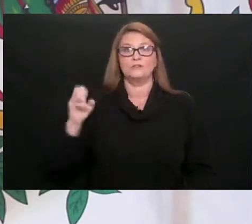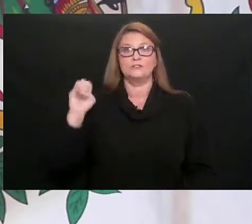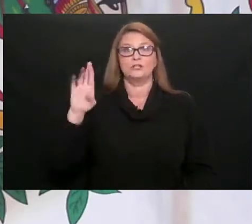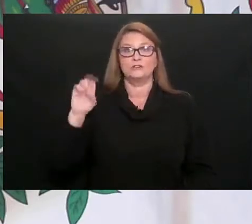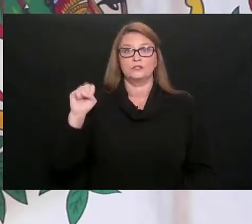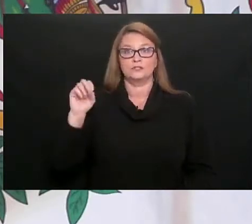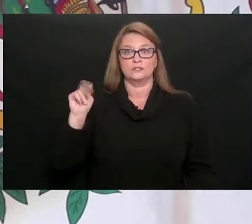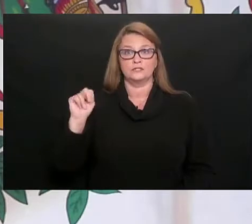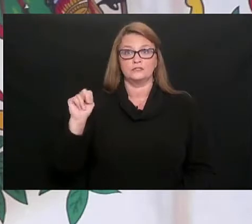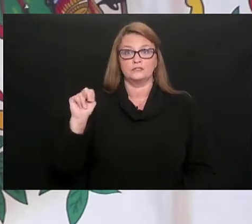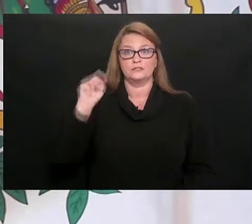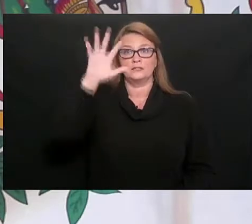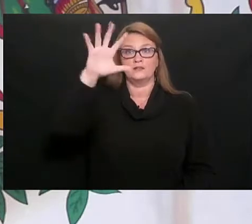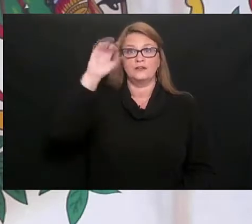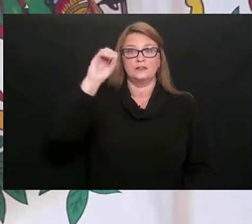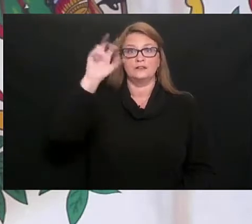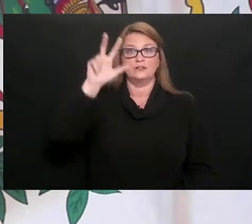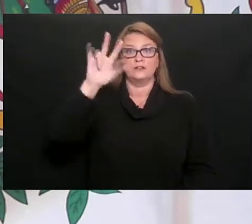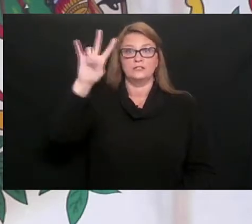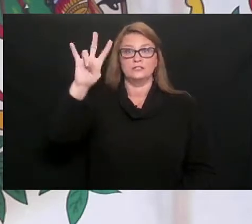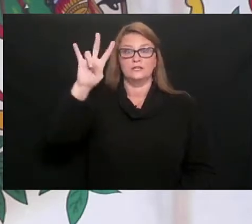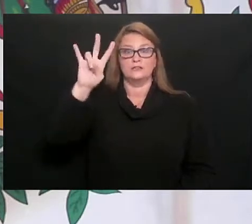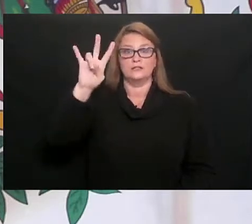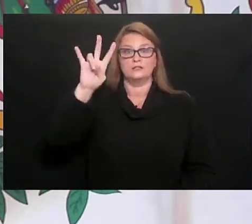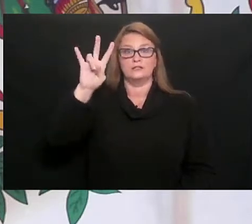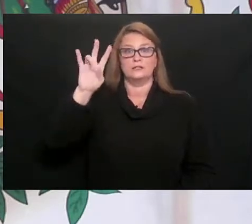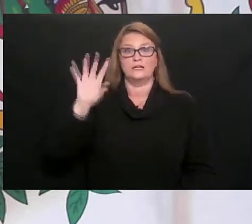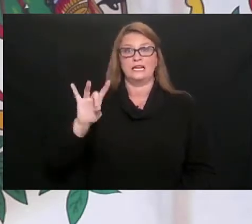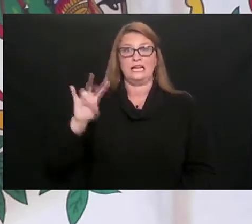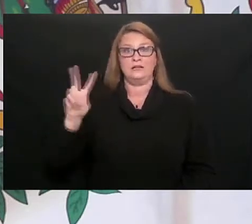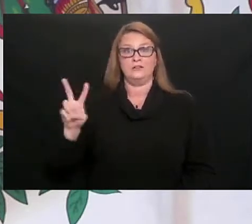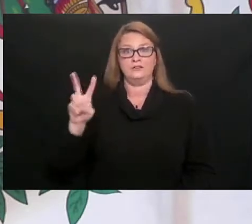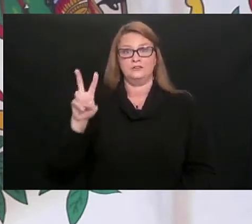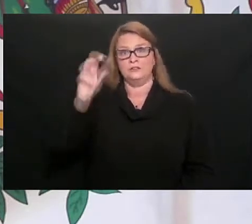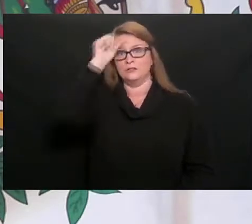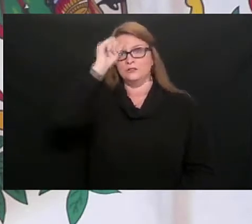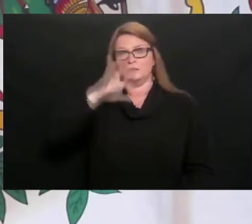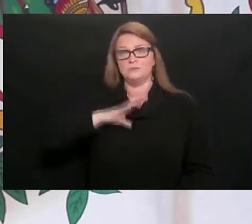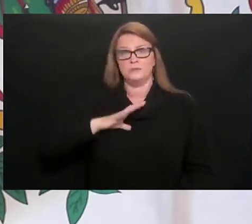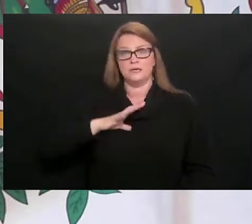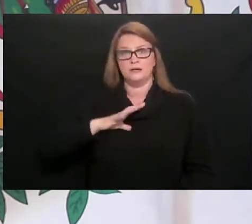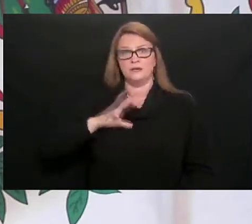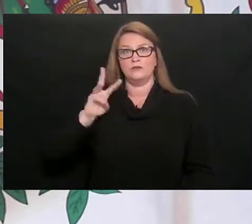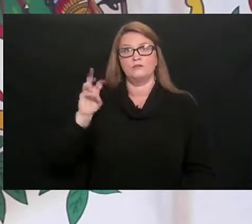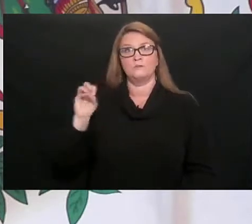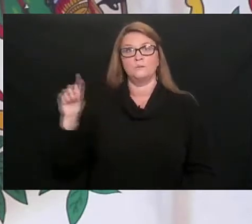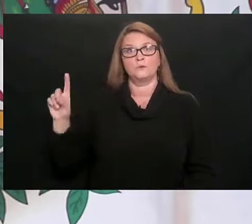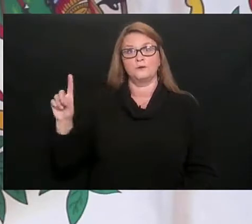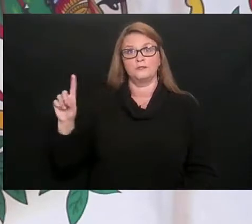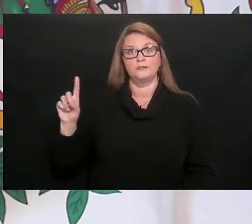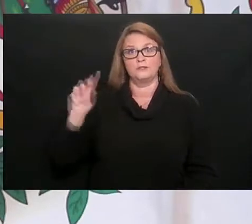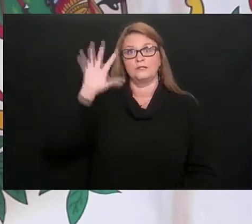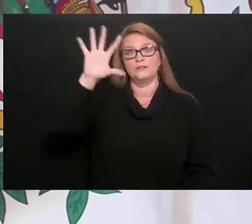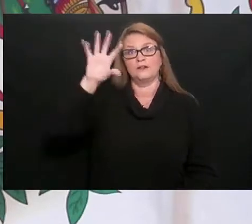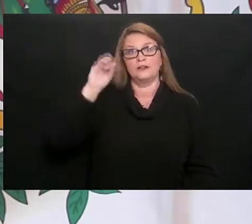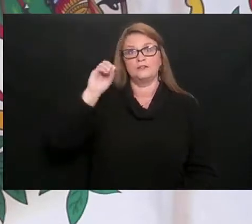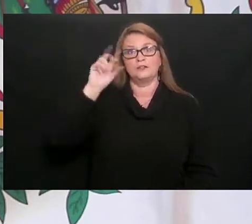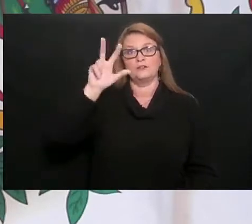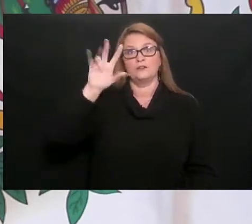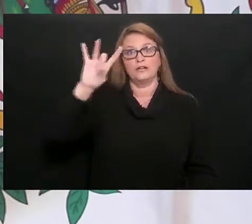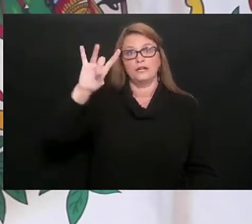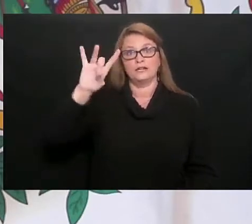County. The 5,037th death, an 82-year-old male from Wood County. The 5,038th